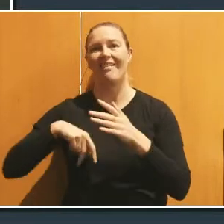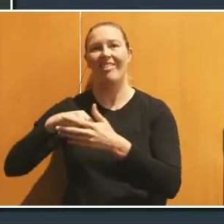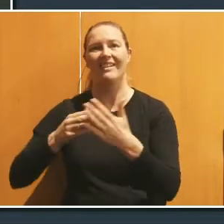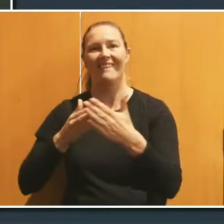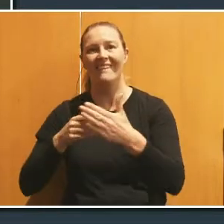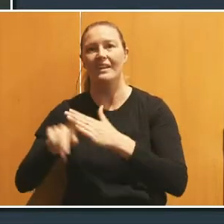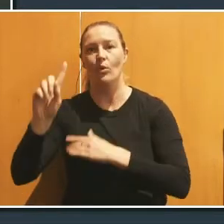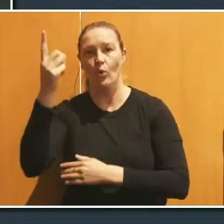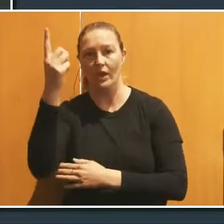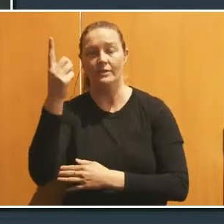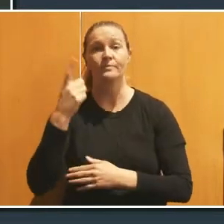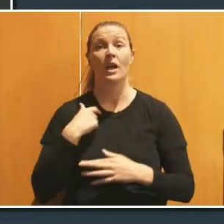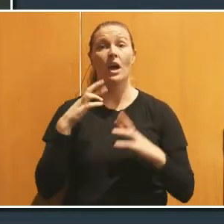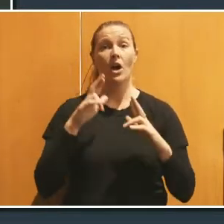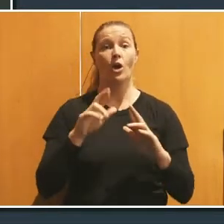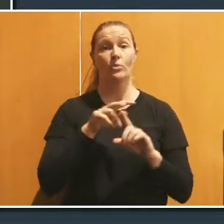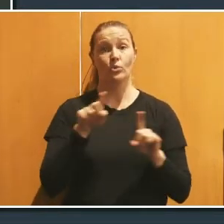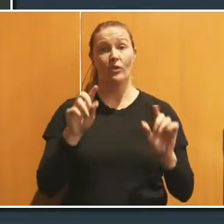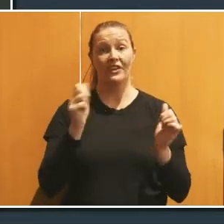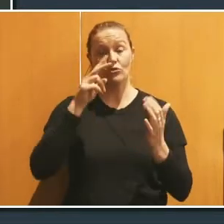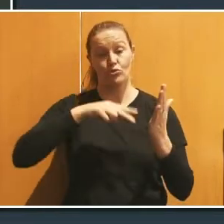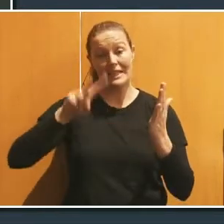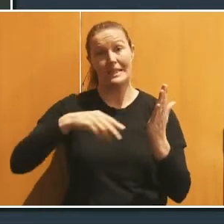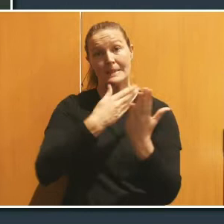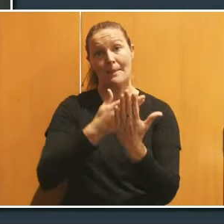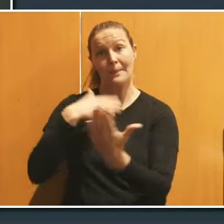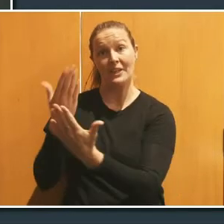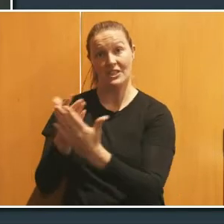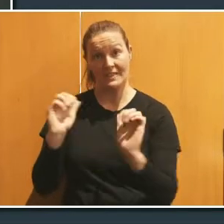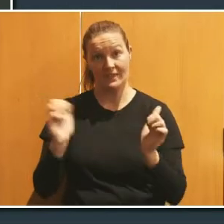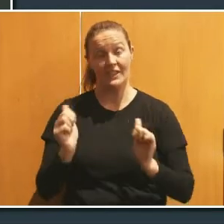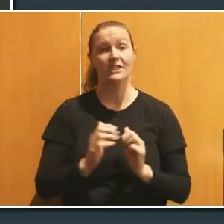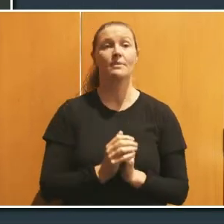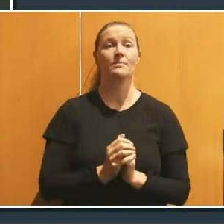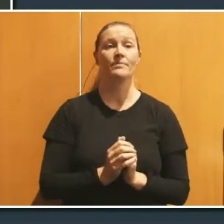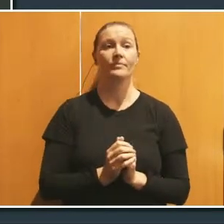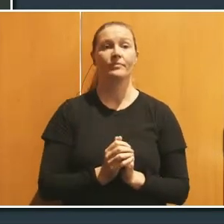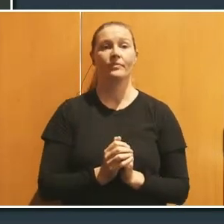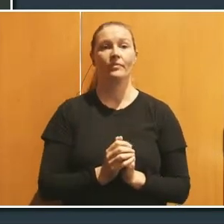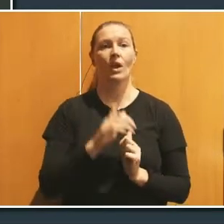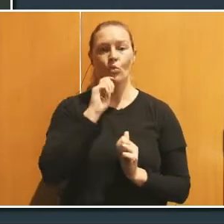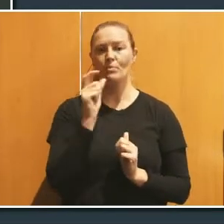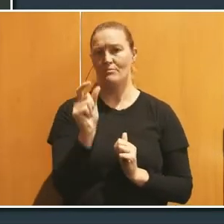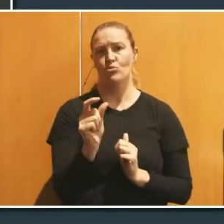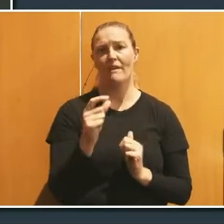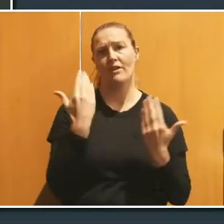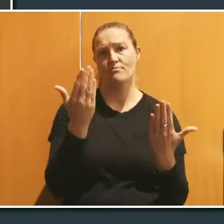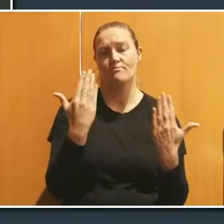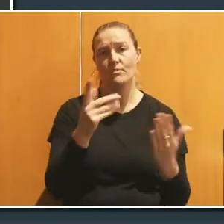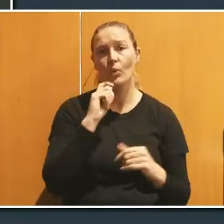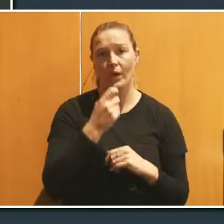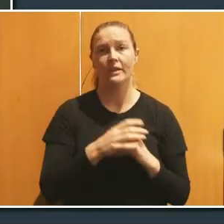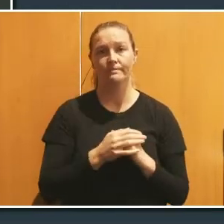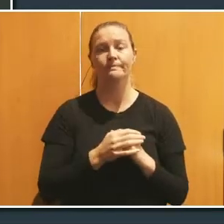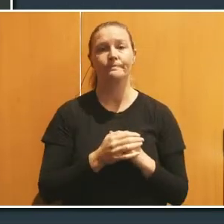I'll trust that everyone's had a chance to read over the submissions that he's sent through. So I'll keep this rather quick and